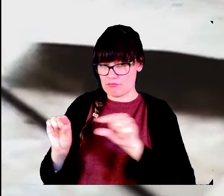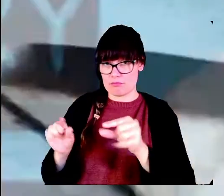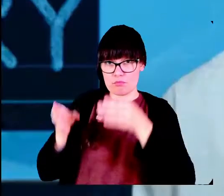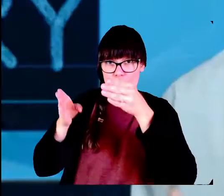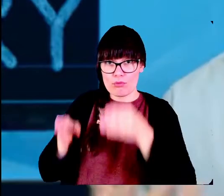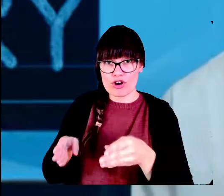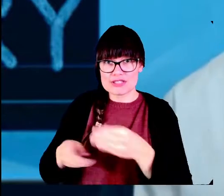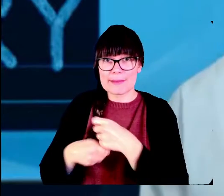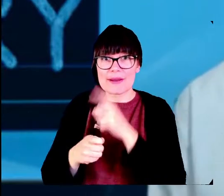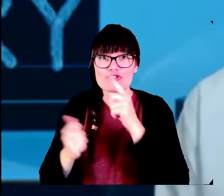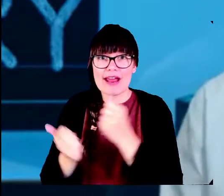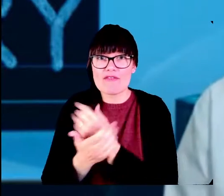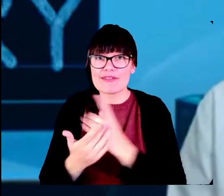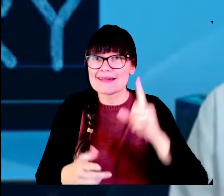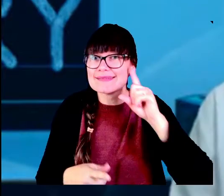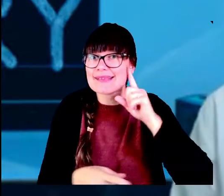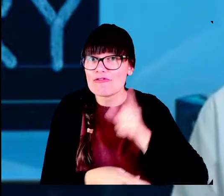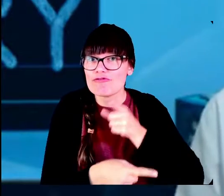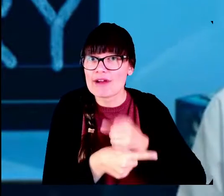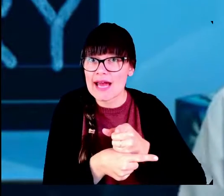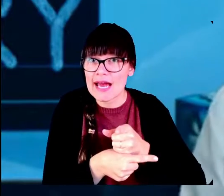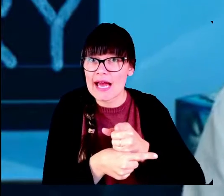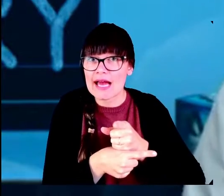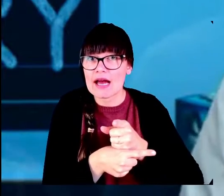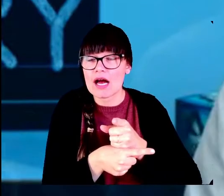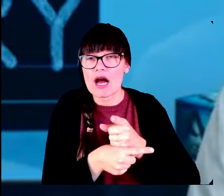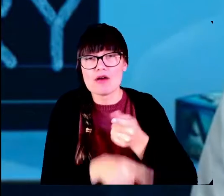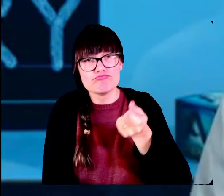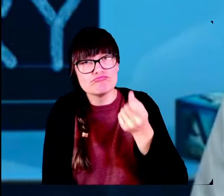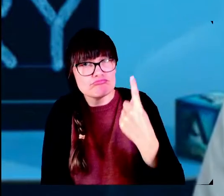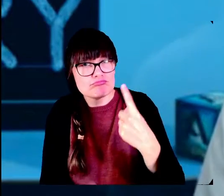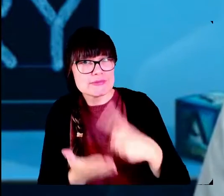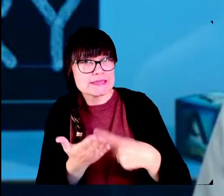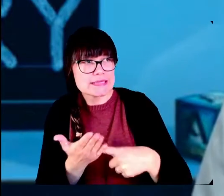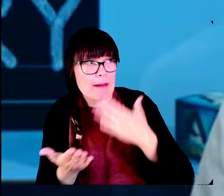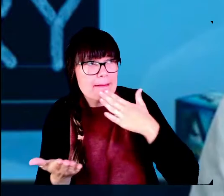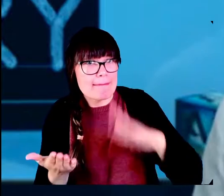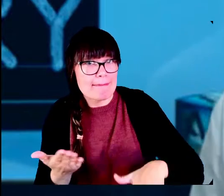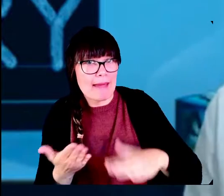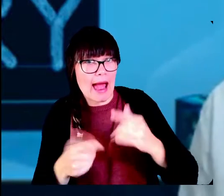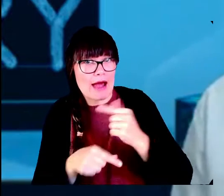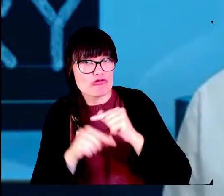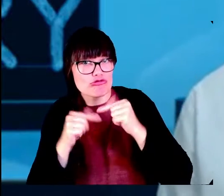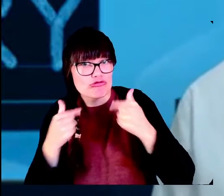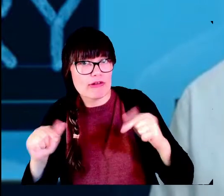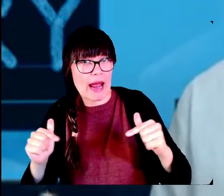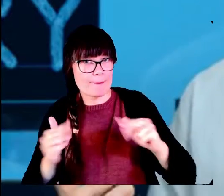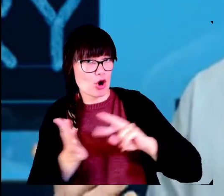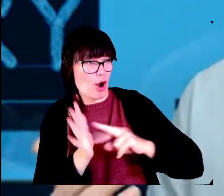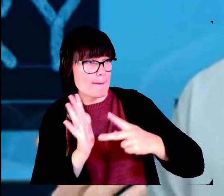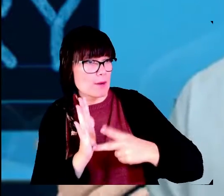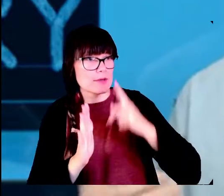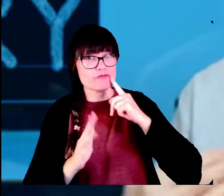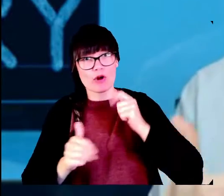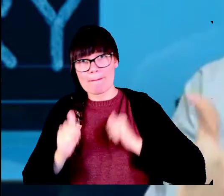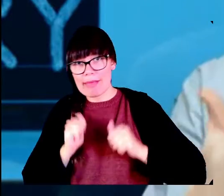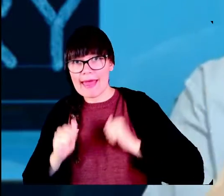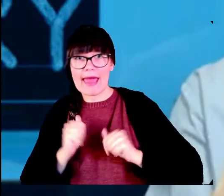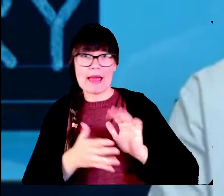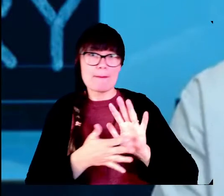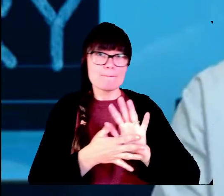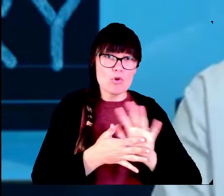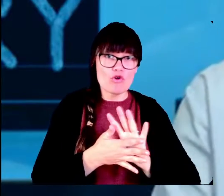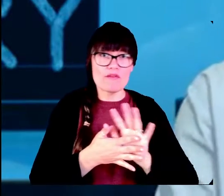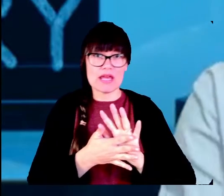supposed to sound. Now, yes, sometimes you use bad grammar on purpose in a movie or a play or a film. But